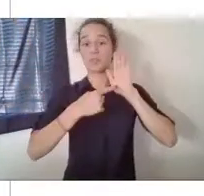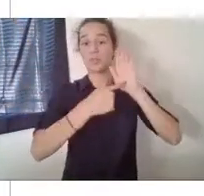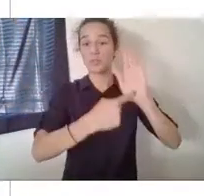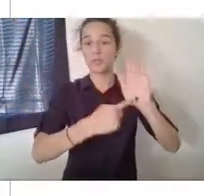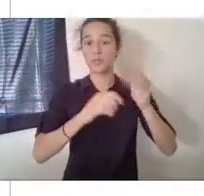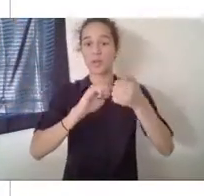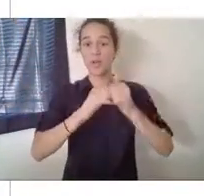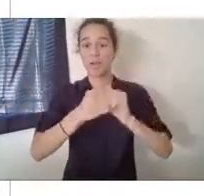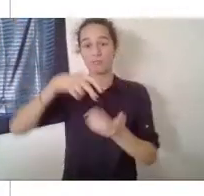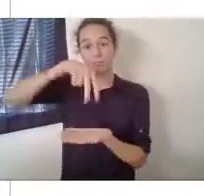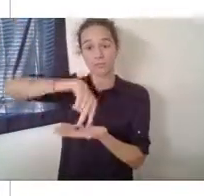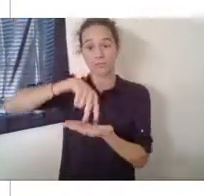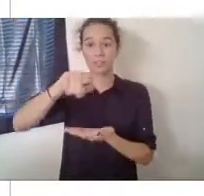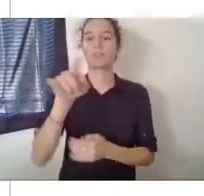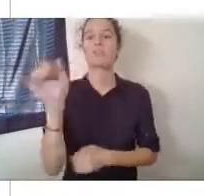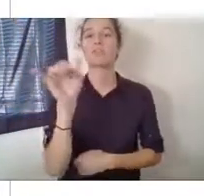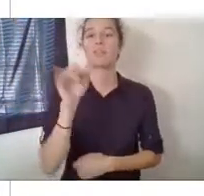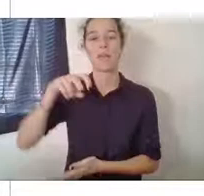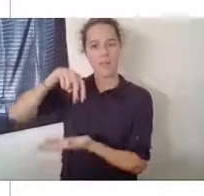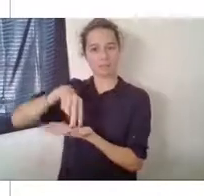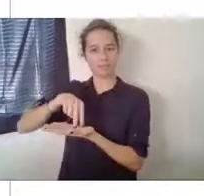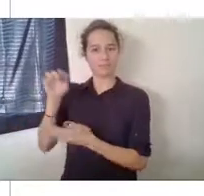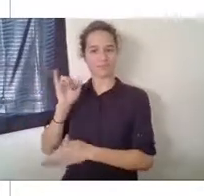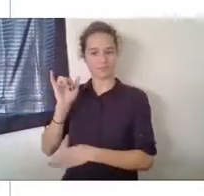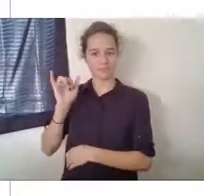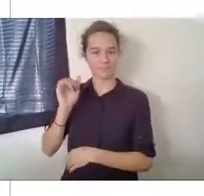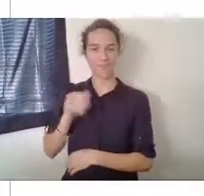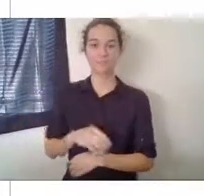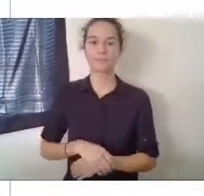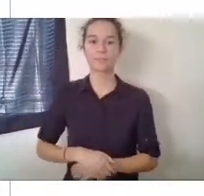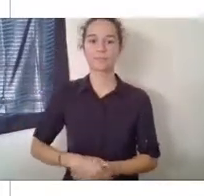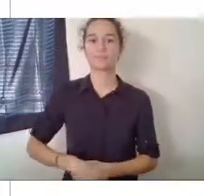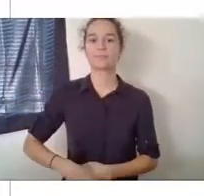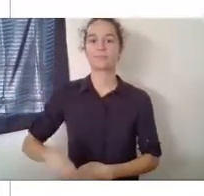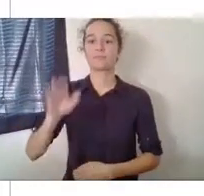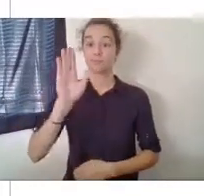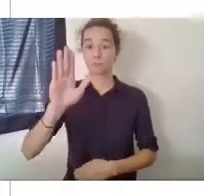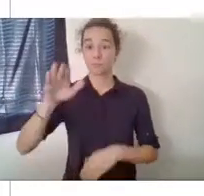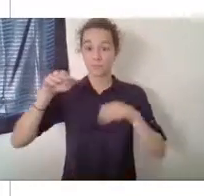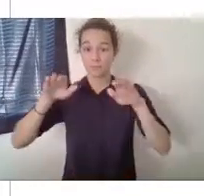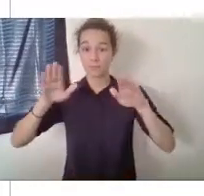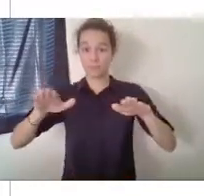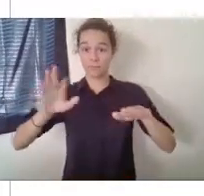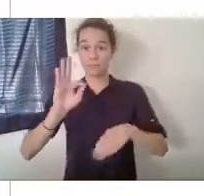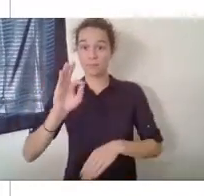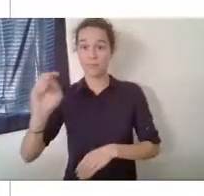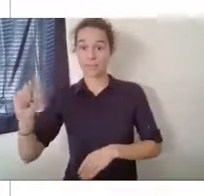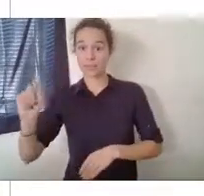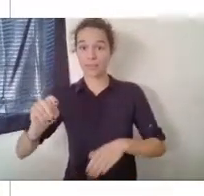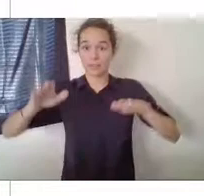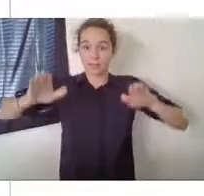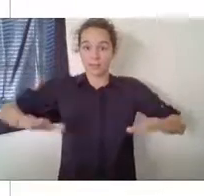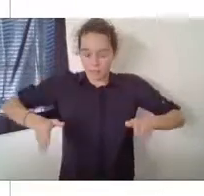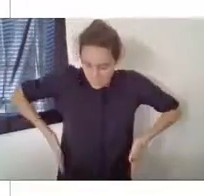So once you've stood, be mindful of the people next to you, and place your feet hip-width apart. Close your eyes and look up towards the